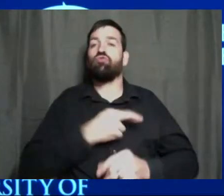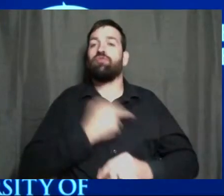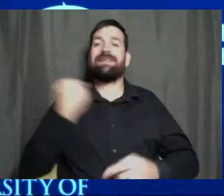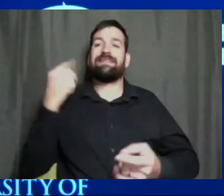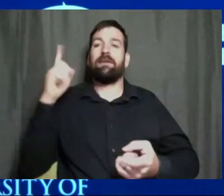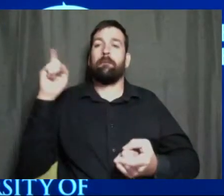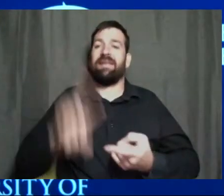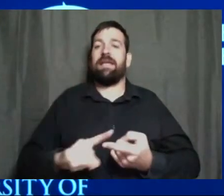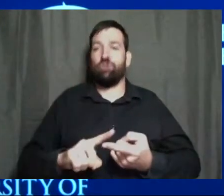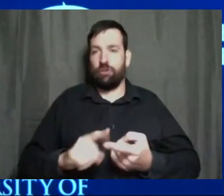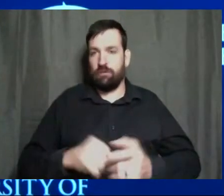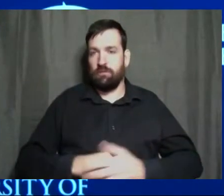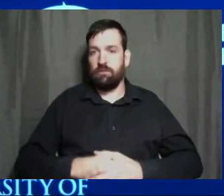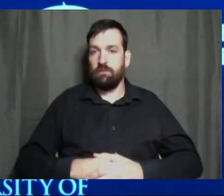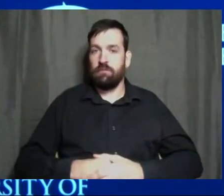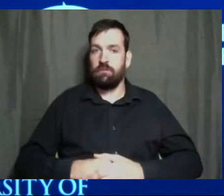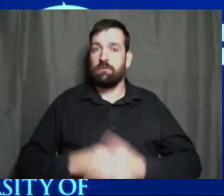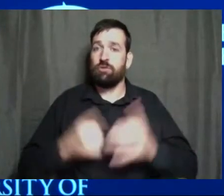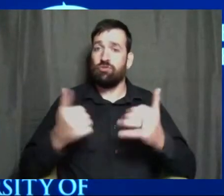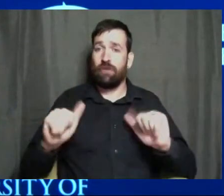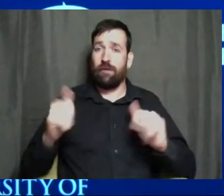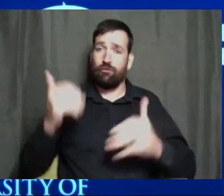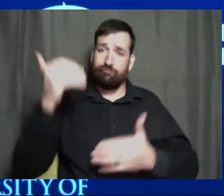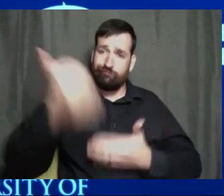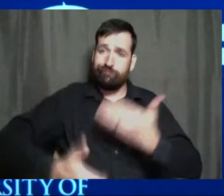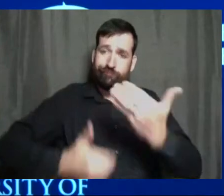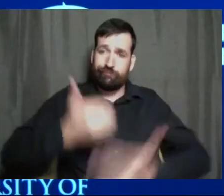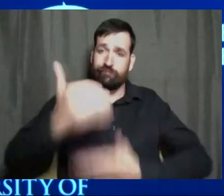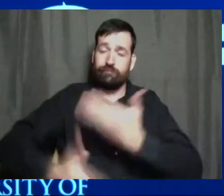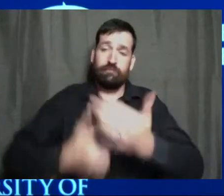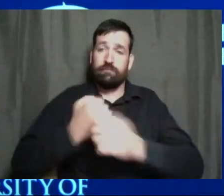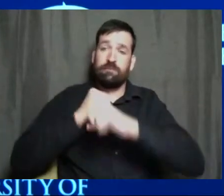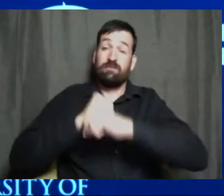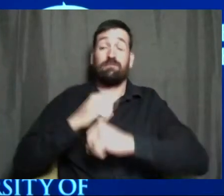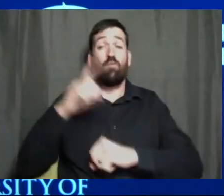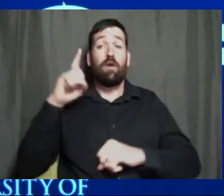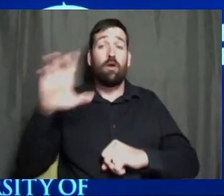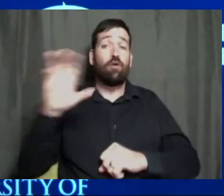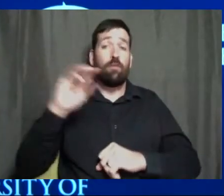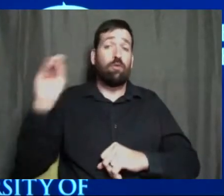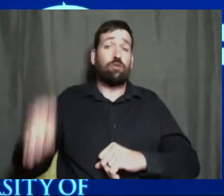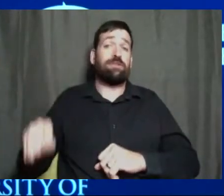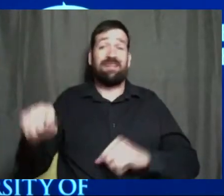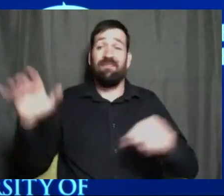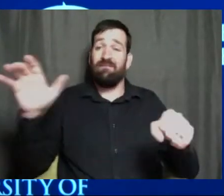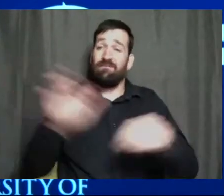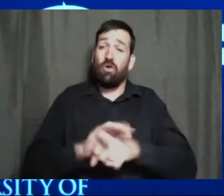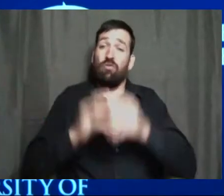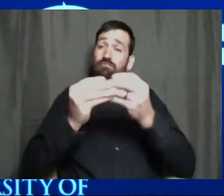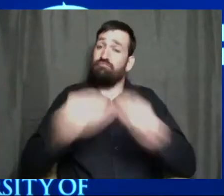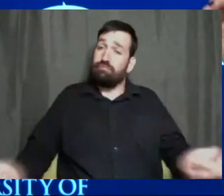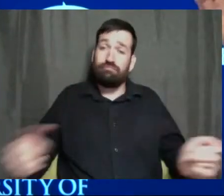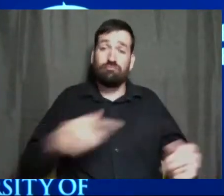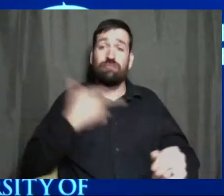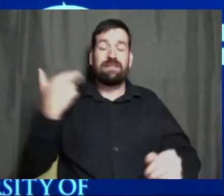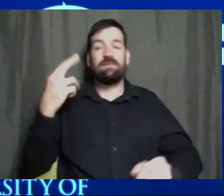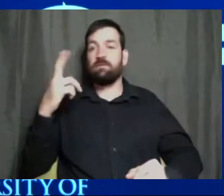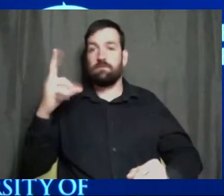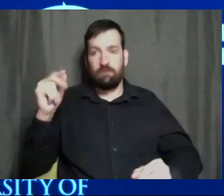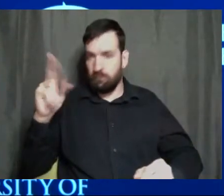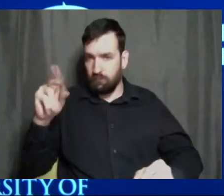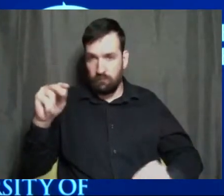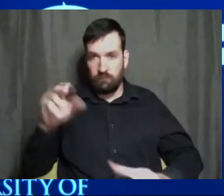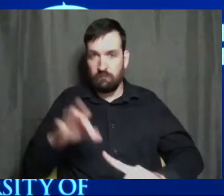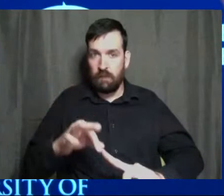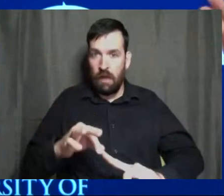the steps that you can. We know that there's no 100% risk elimination unless every single human being just locked